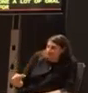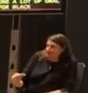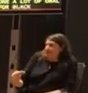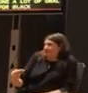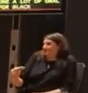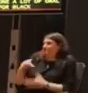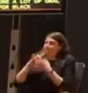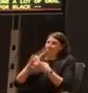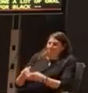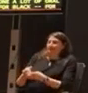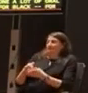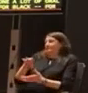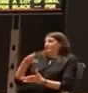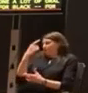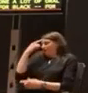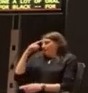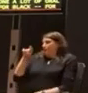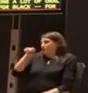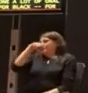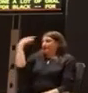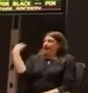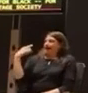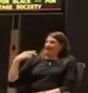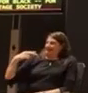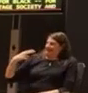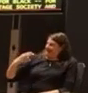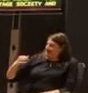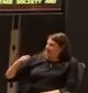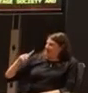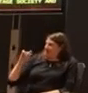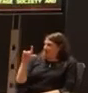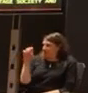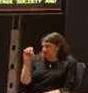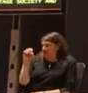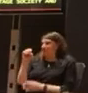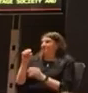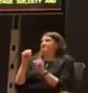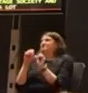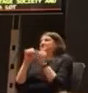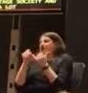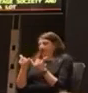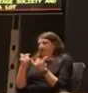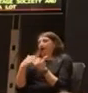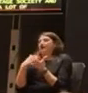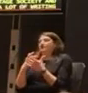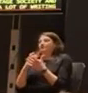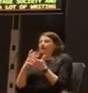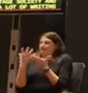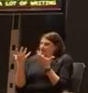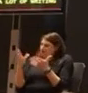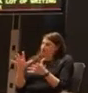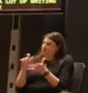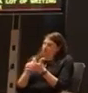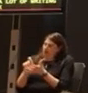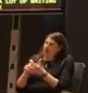Black Heritage Society, and I've done a lot of writing about Black people for